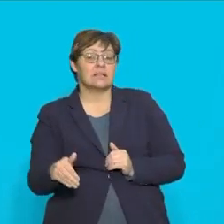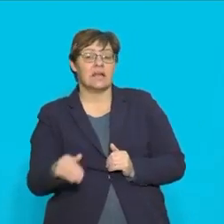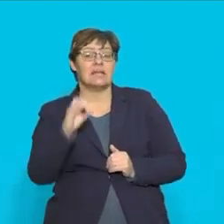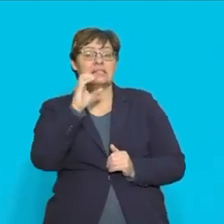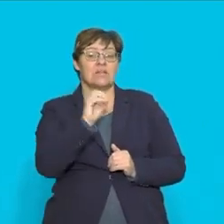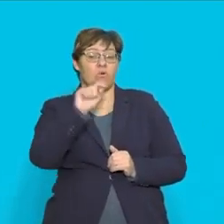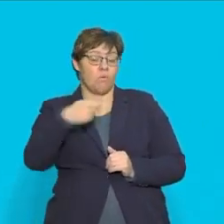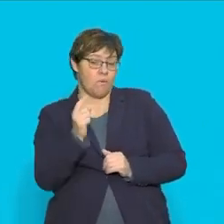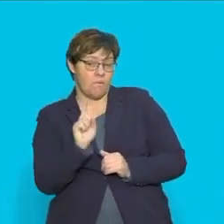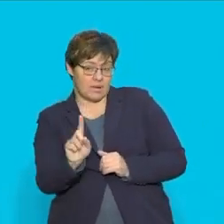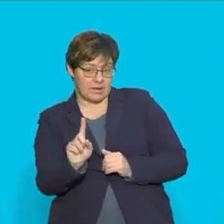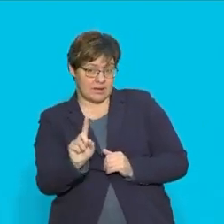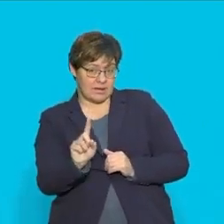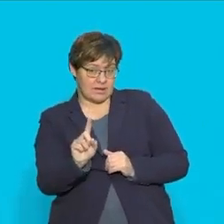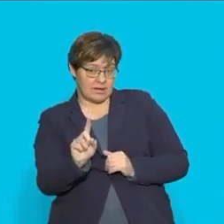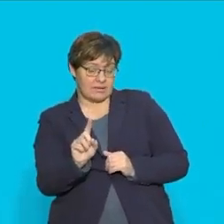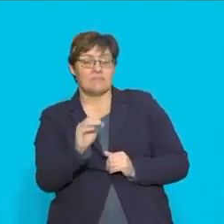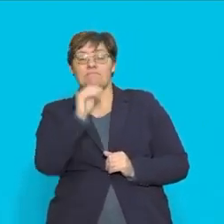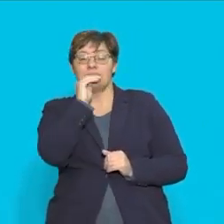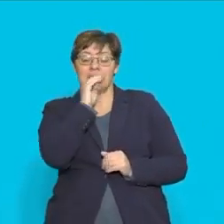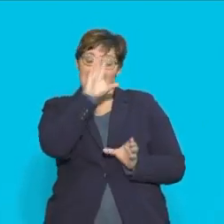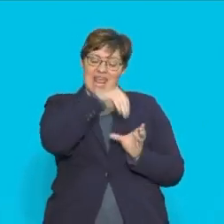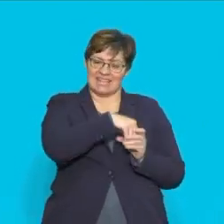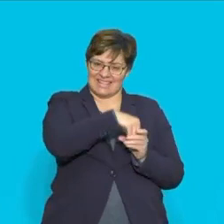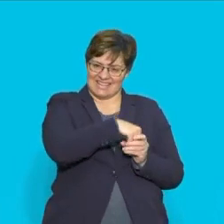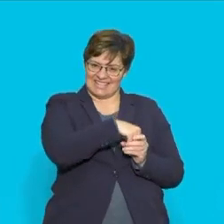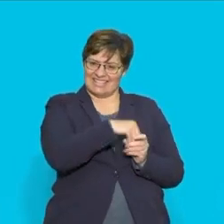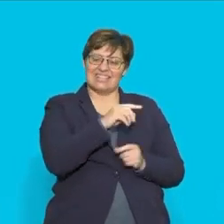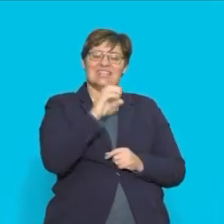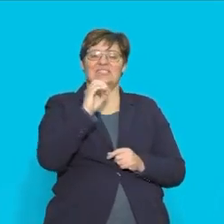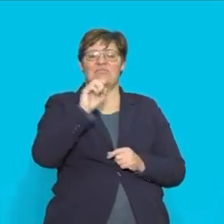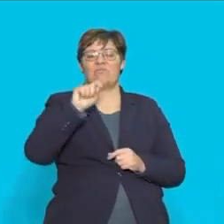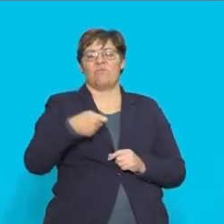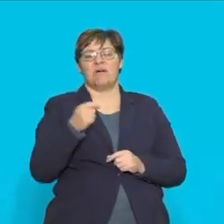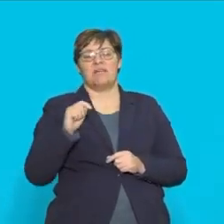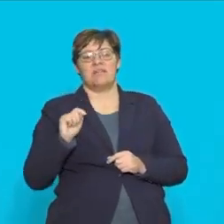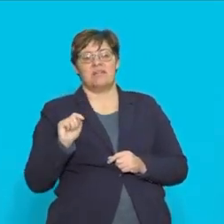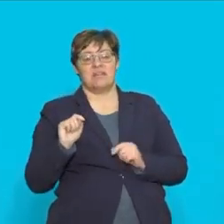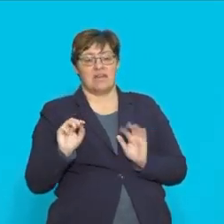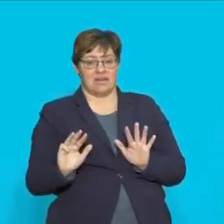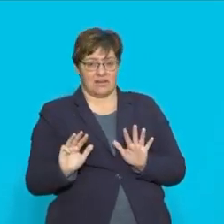is 0.1, then the inside is what? It's